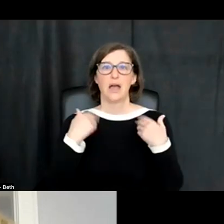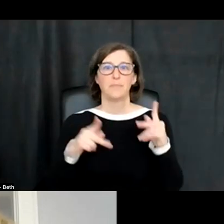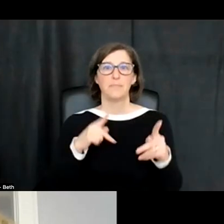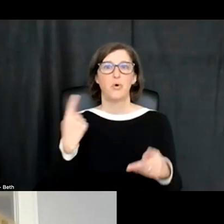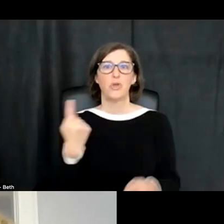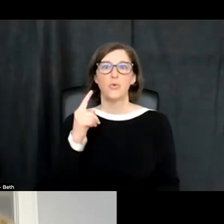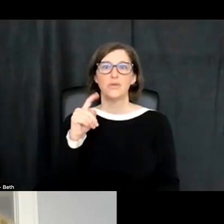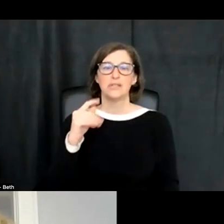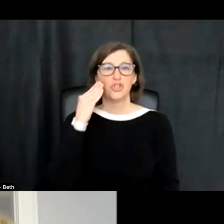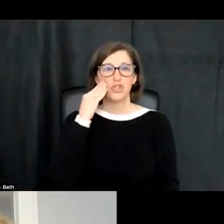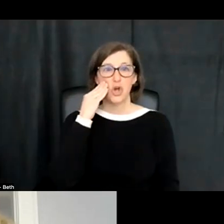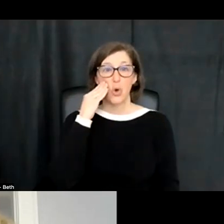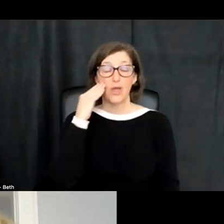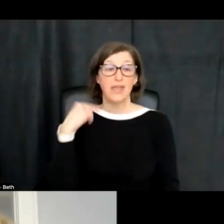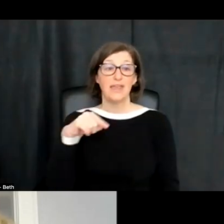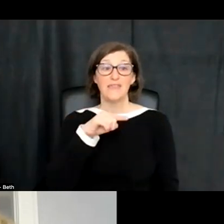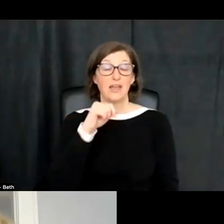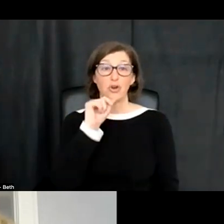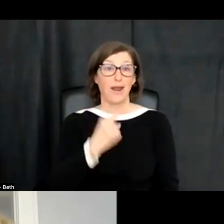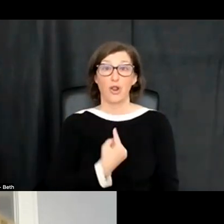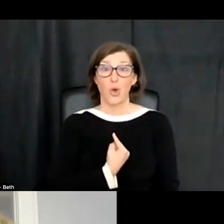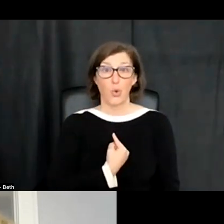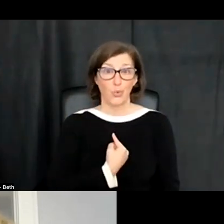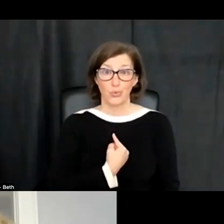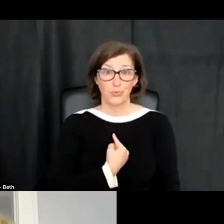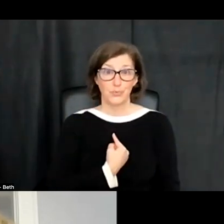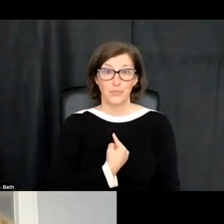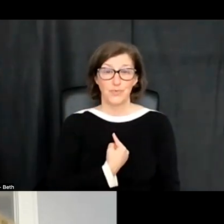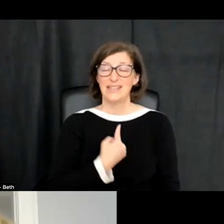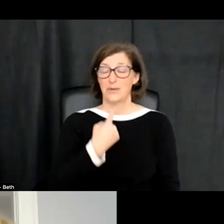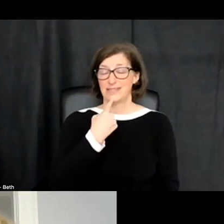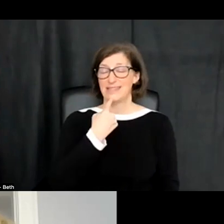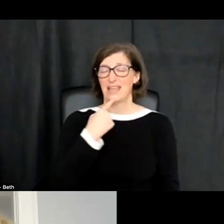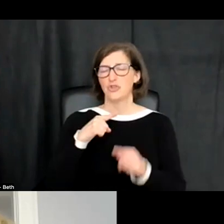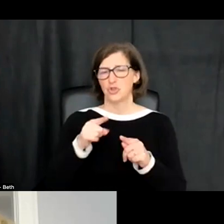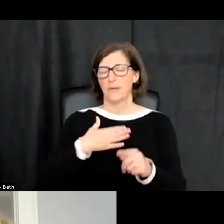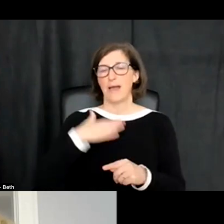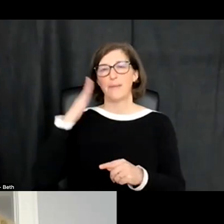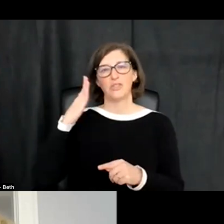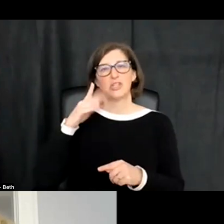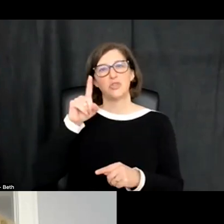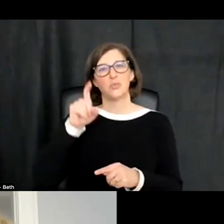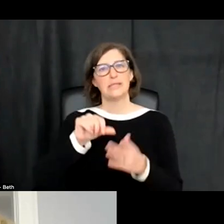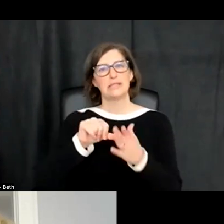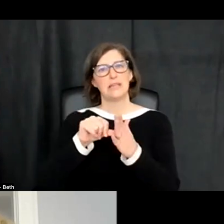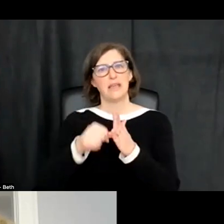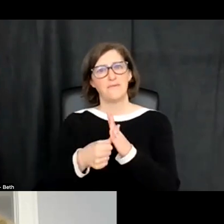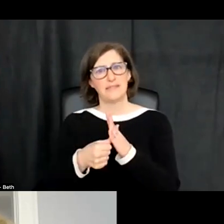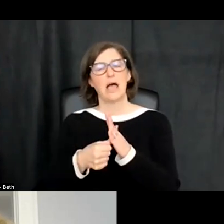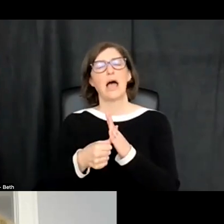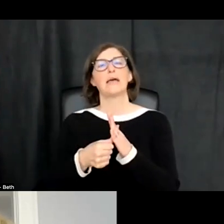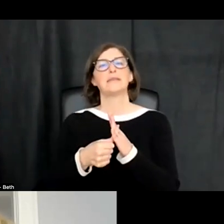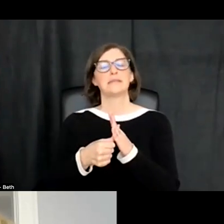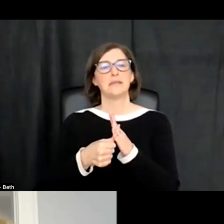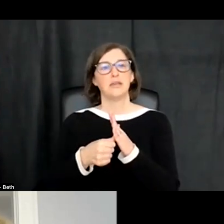that they're not a standalone. As I was saying in my presentation, we need to really emphasize on the ecological framework